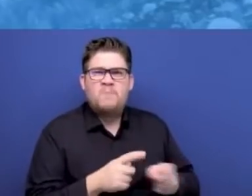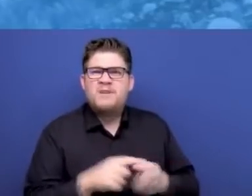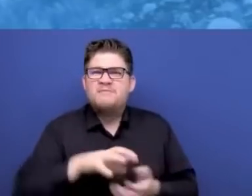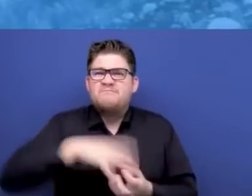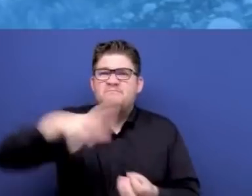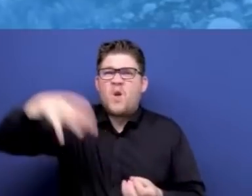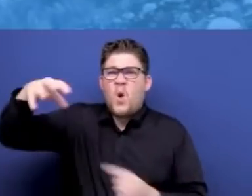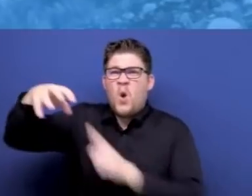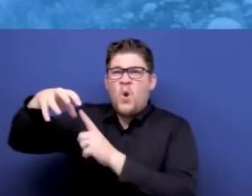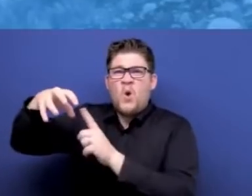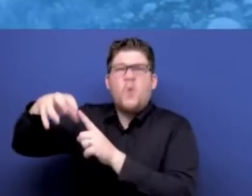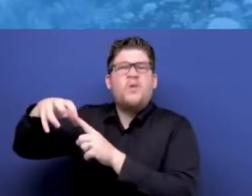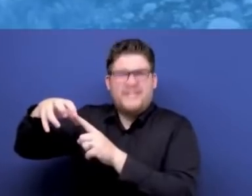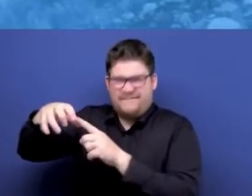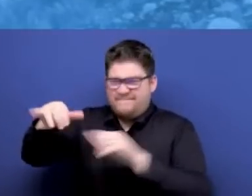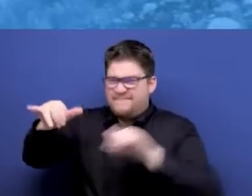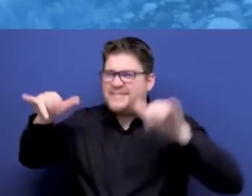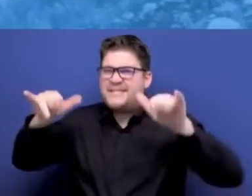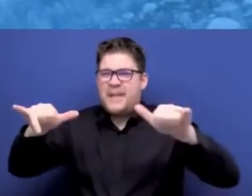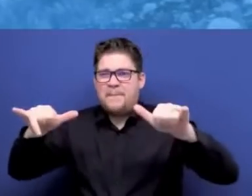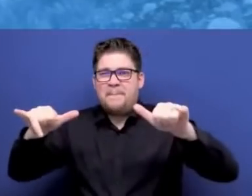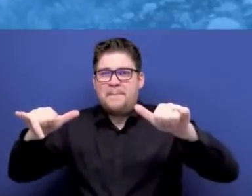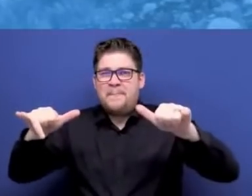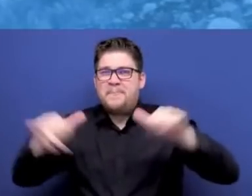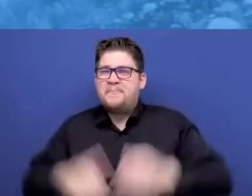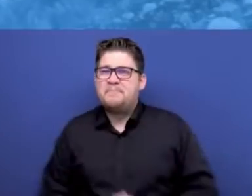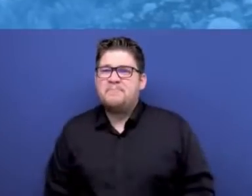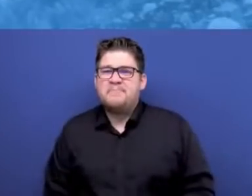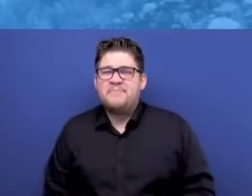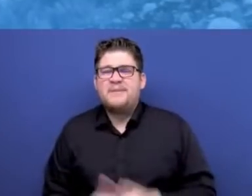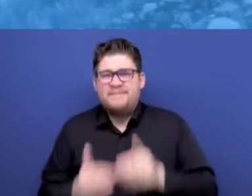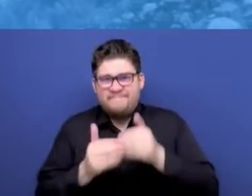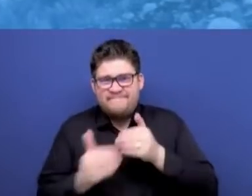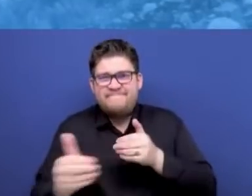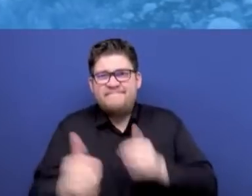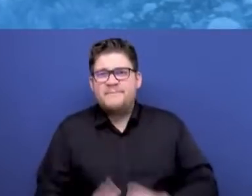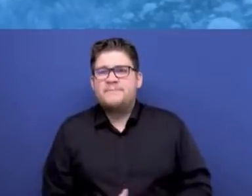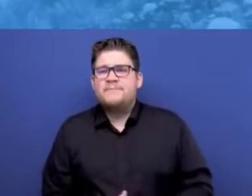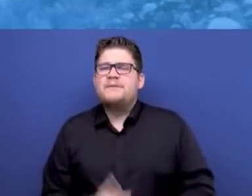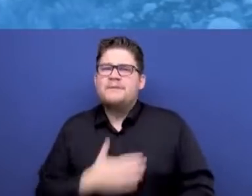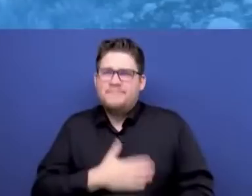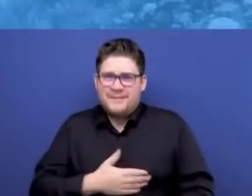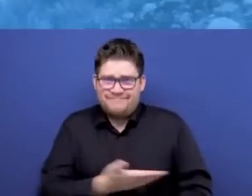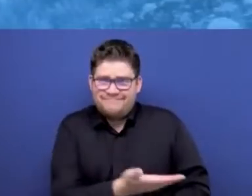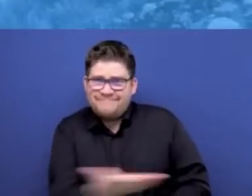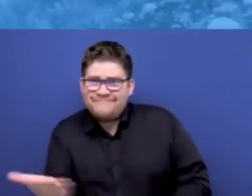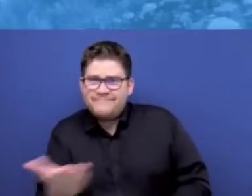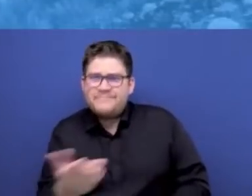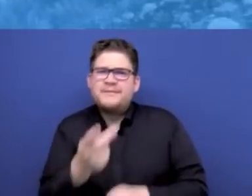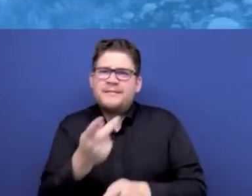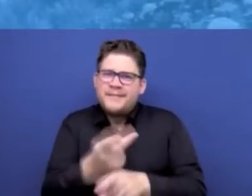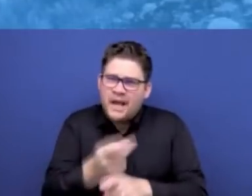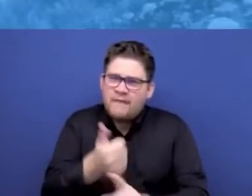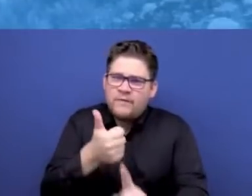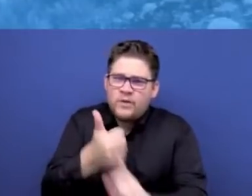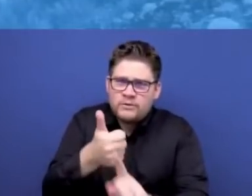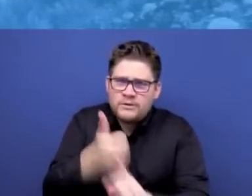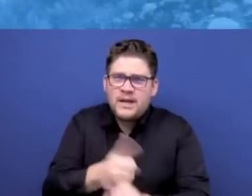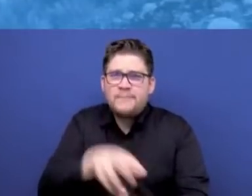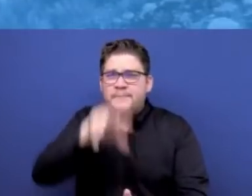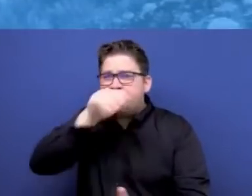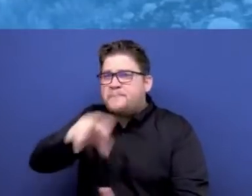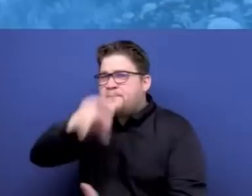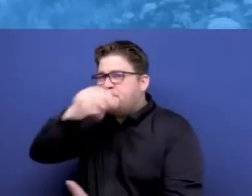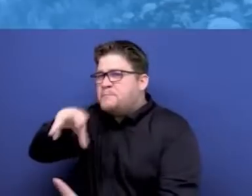days. So please take those necessary precautions regarding air quality. It also hinders our aircraft to be able to fight